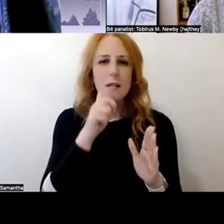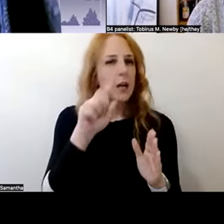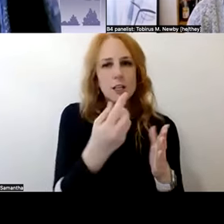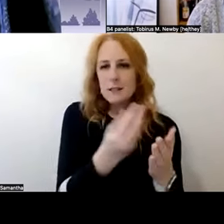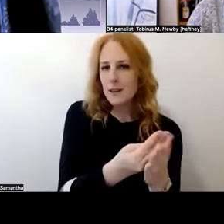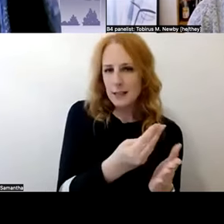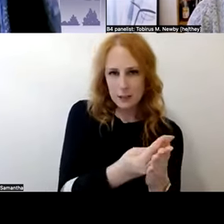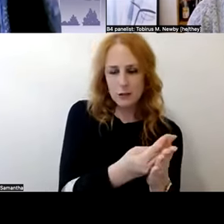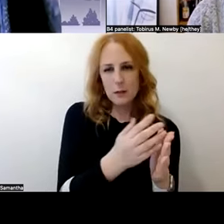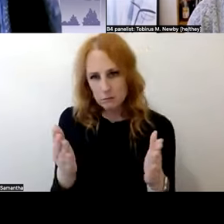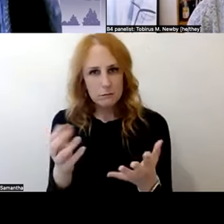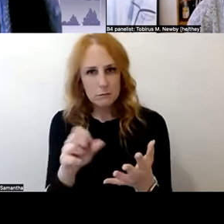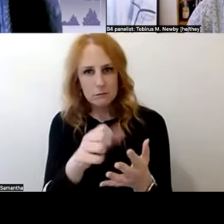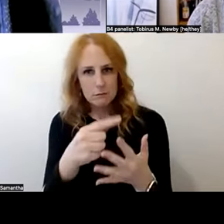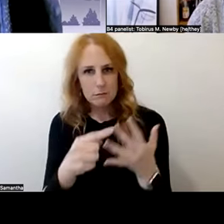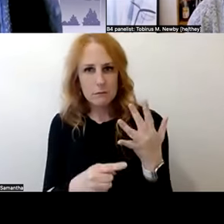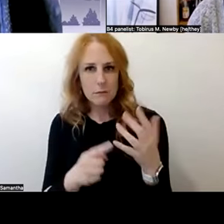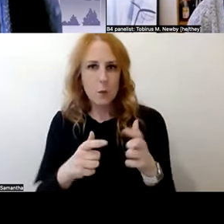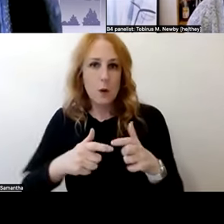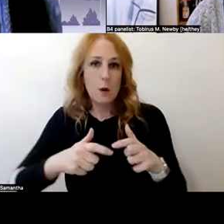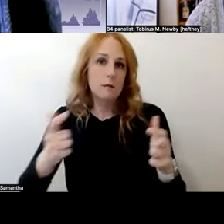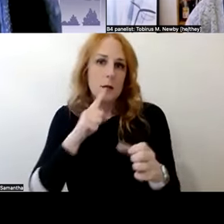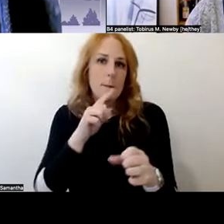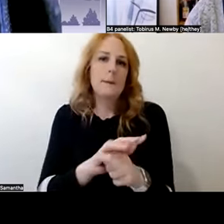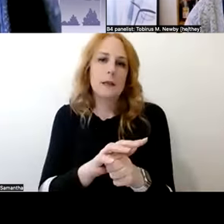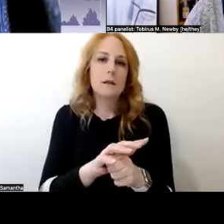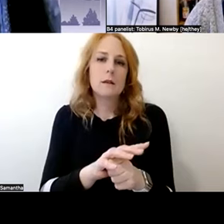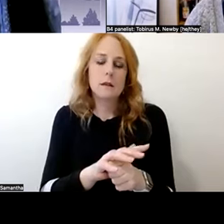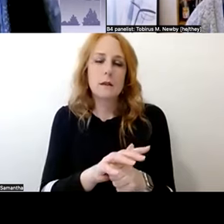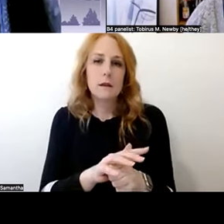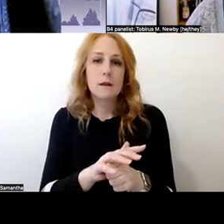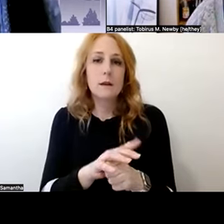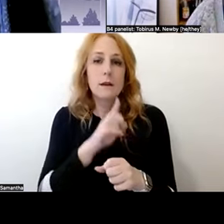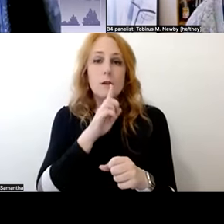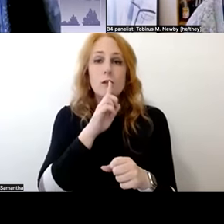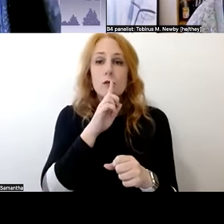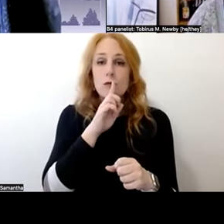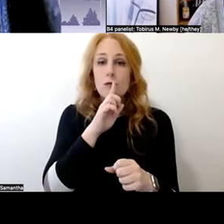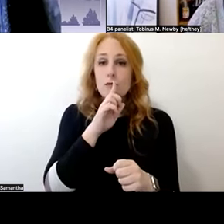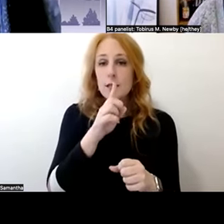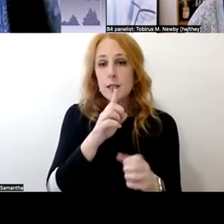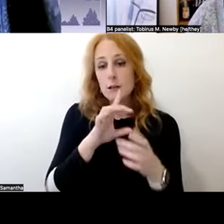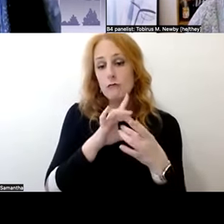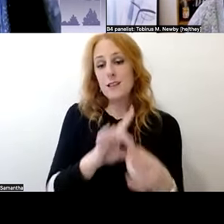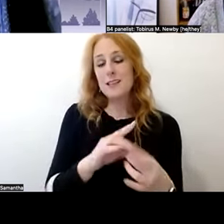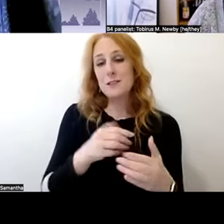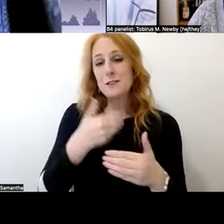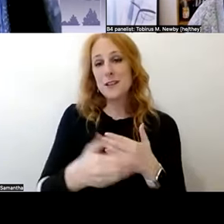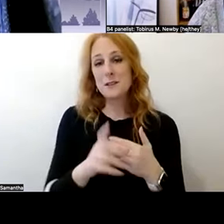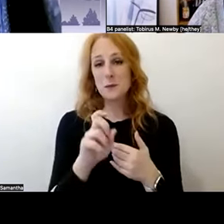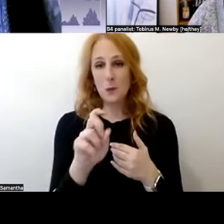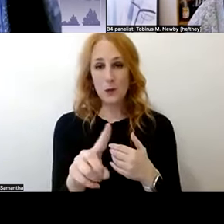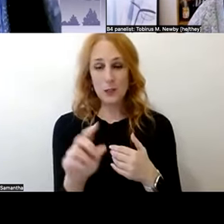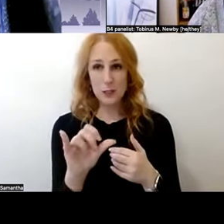investments and really speak to the larger commitment. That really does bring us to our next question for our panelists, which